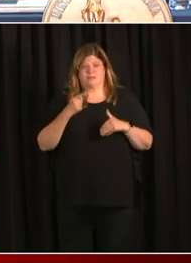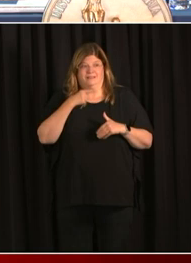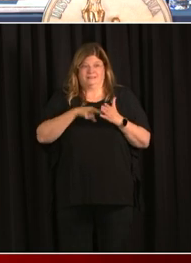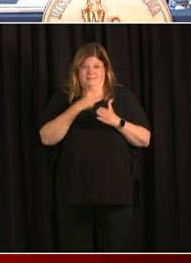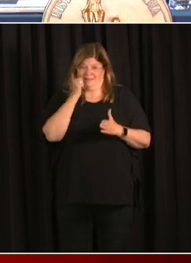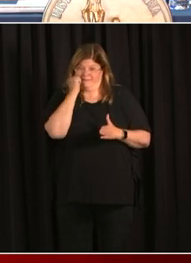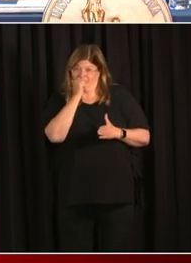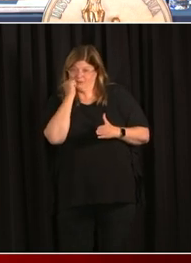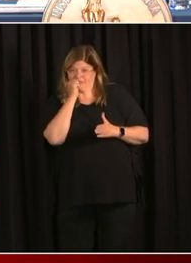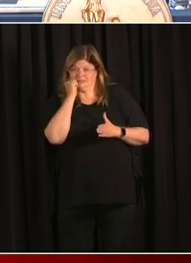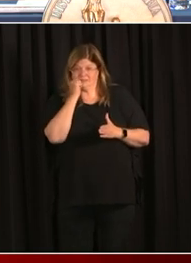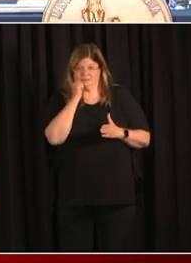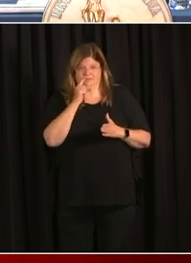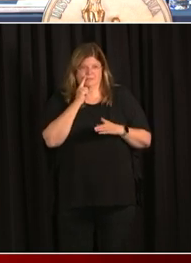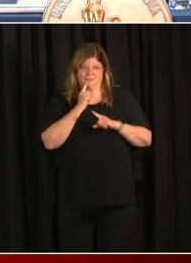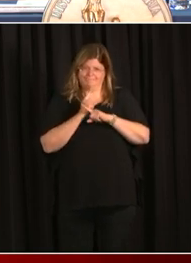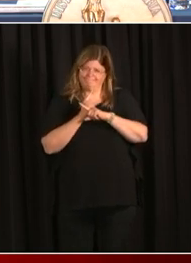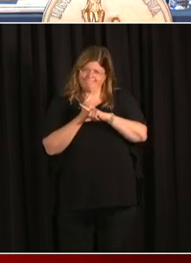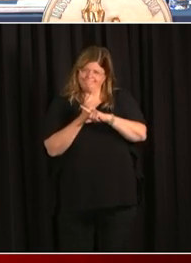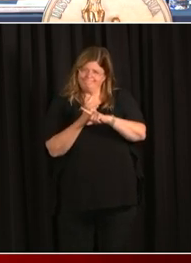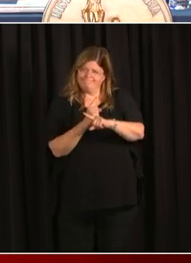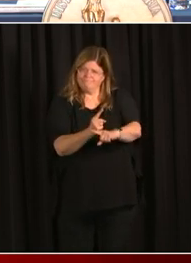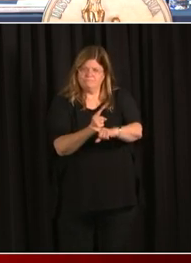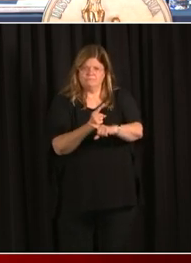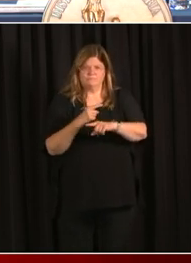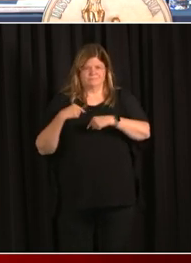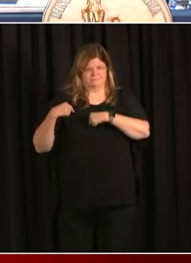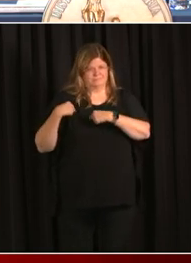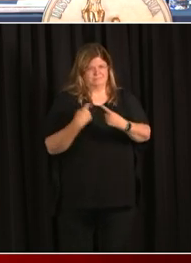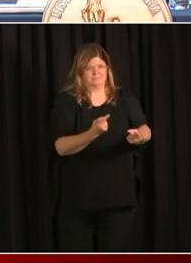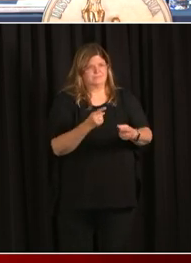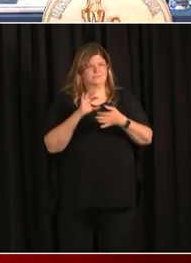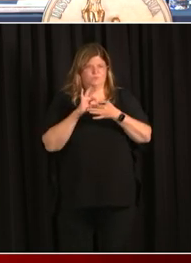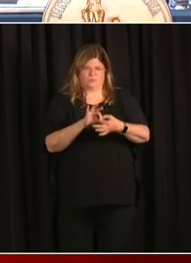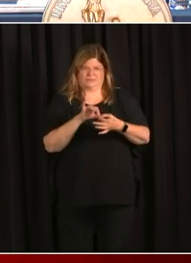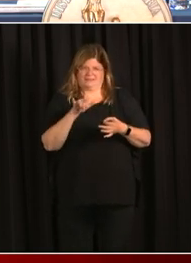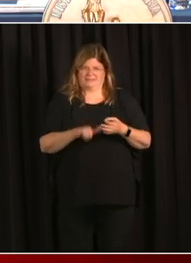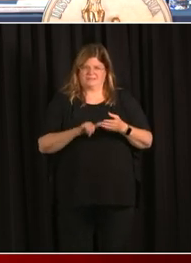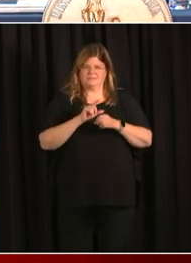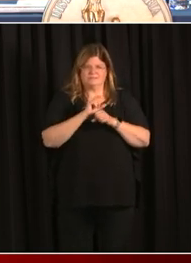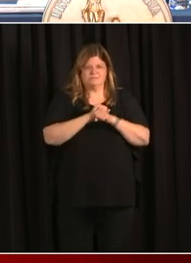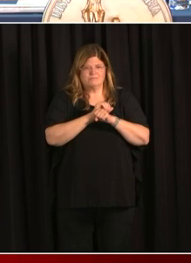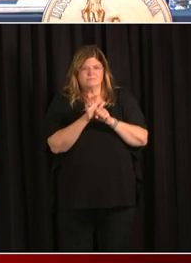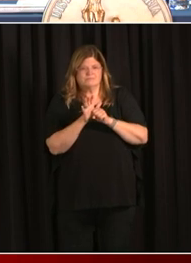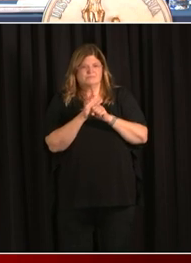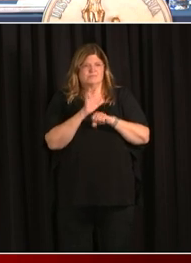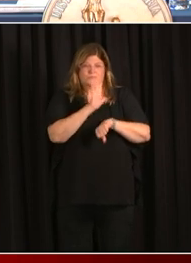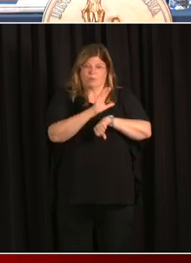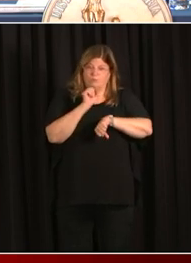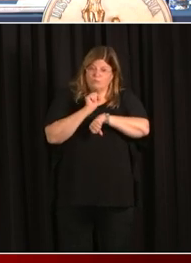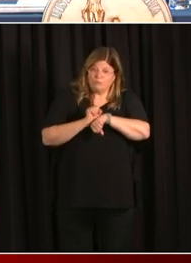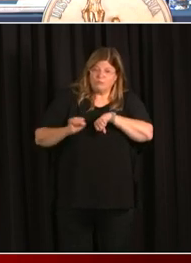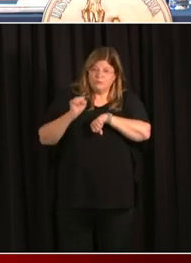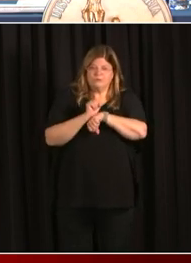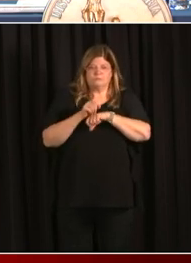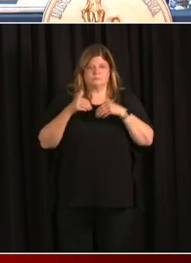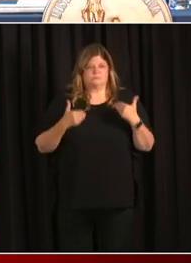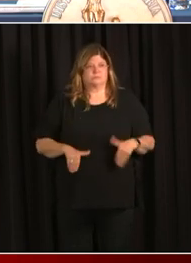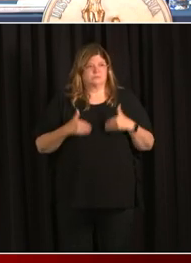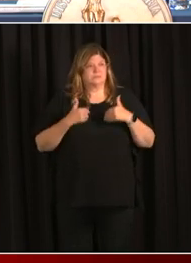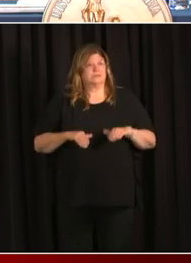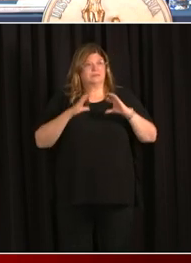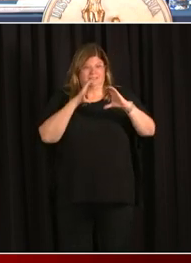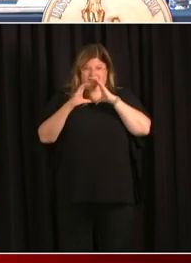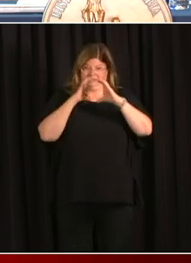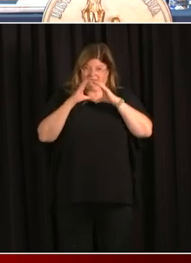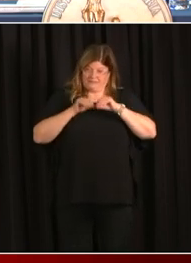daily and very regularly throughout this response for their hard work in communicating what